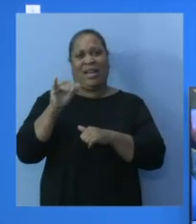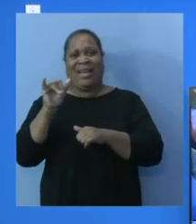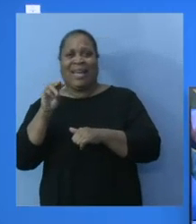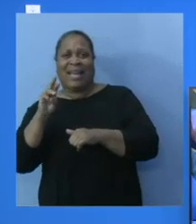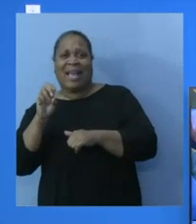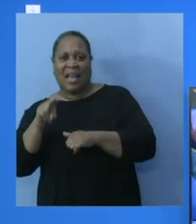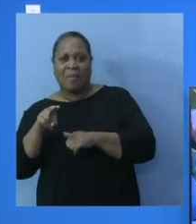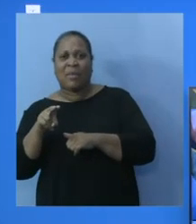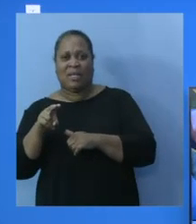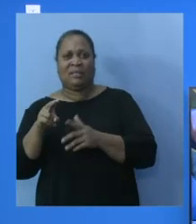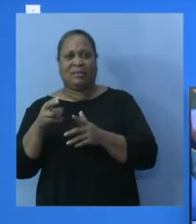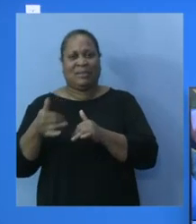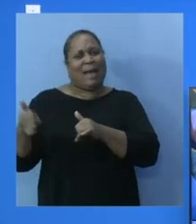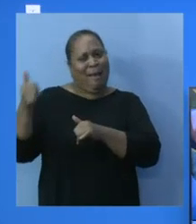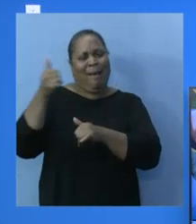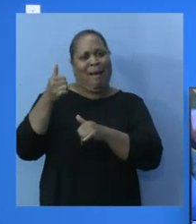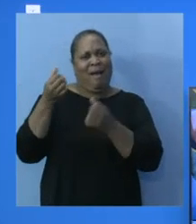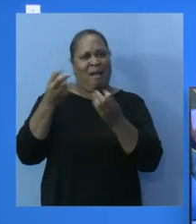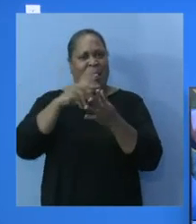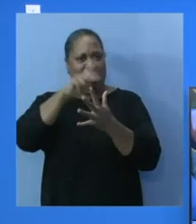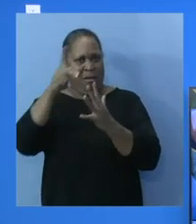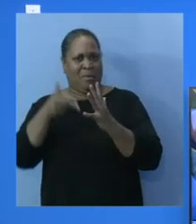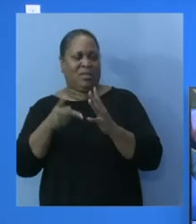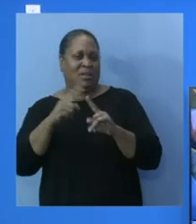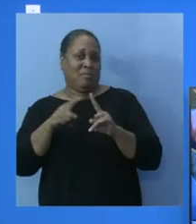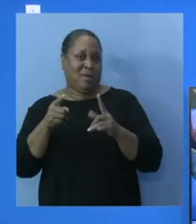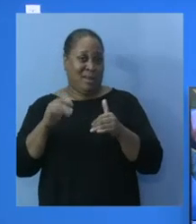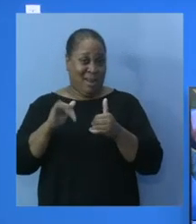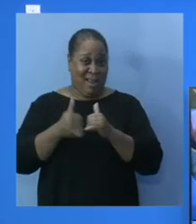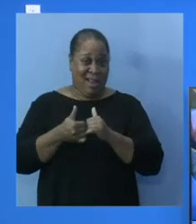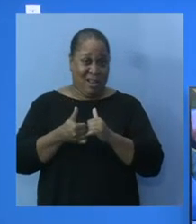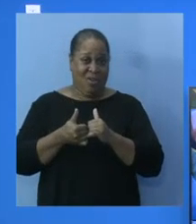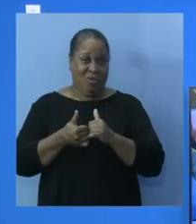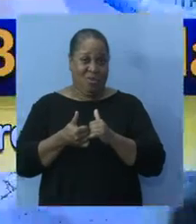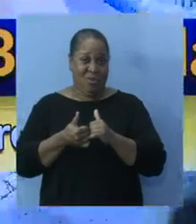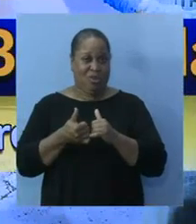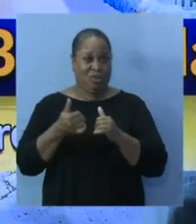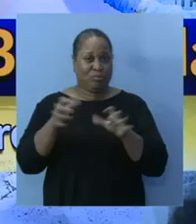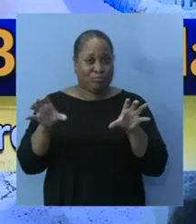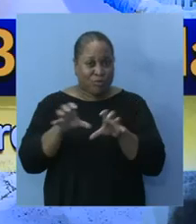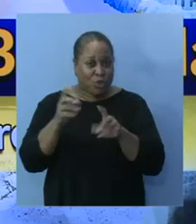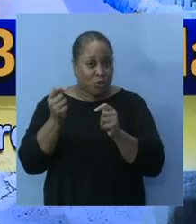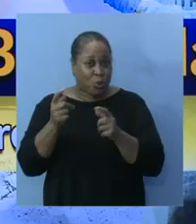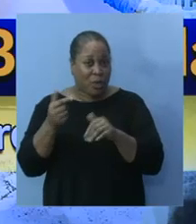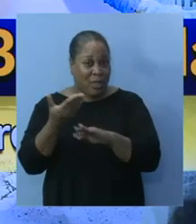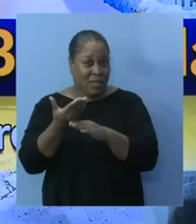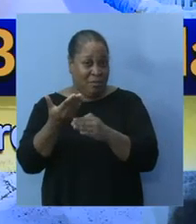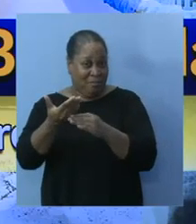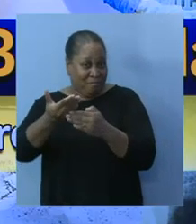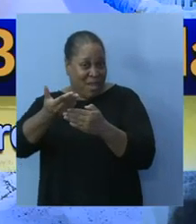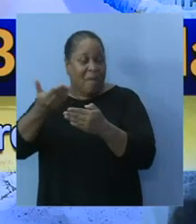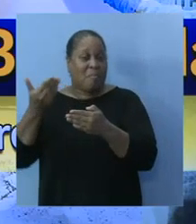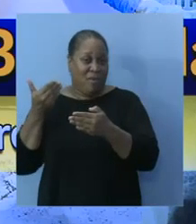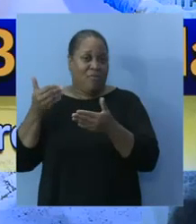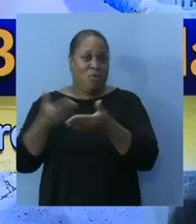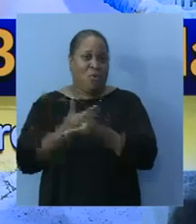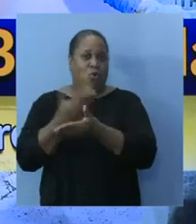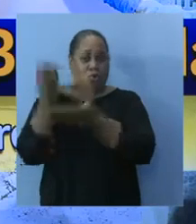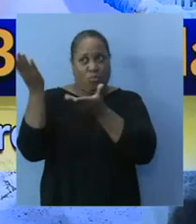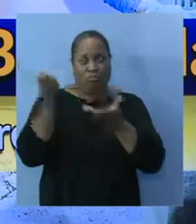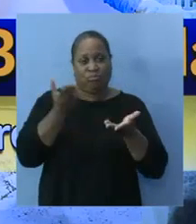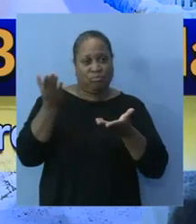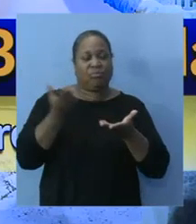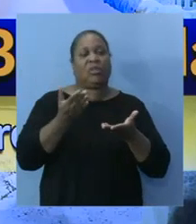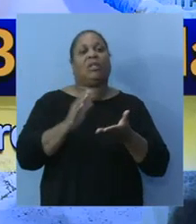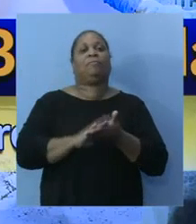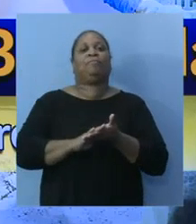the daily vaccination numbers up quickly before the new supplies arrive next week? Well, the one thing that I can say is that the Minister